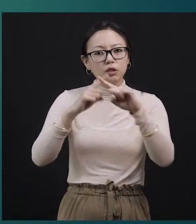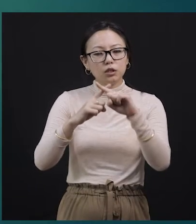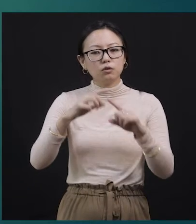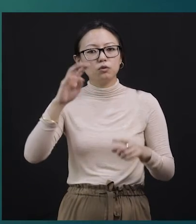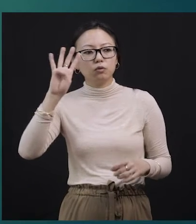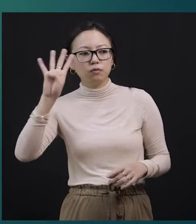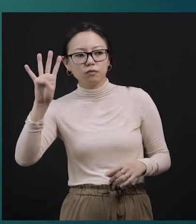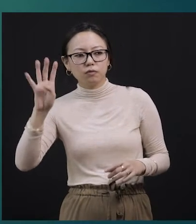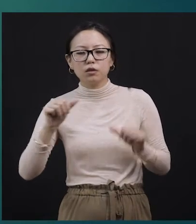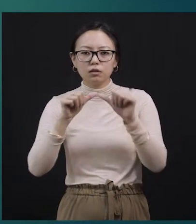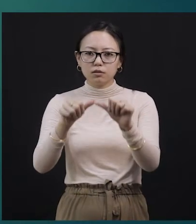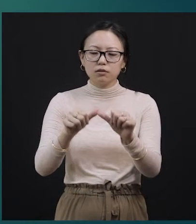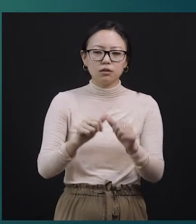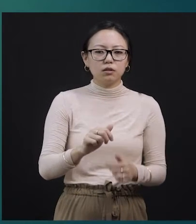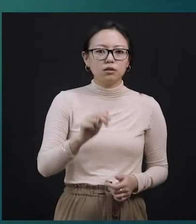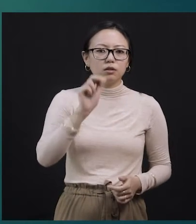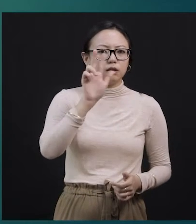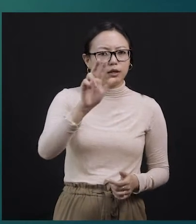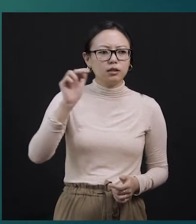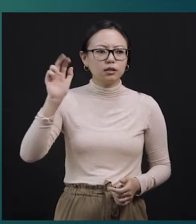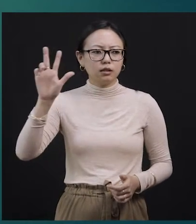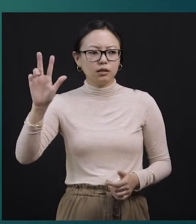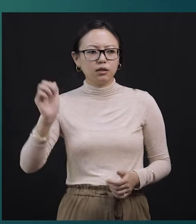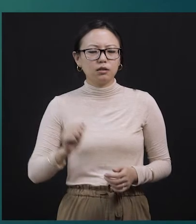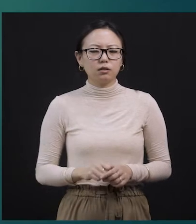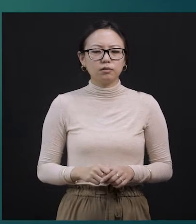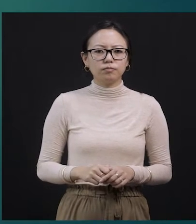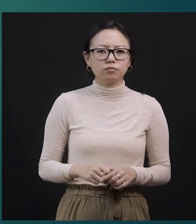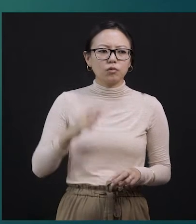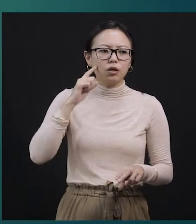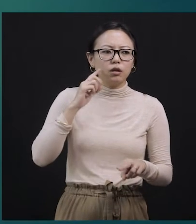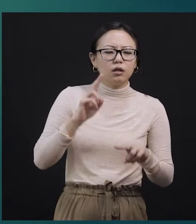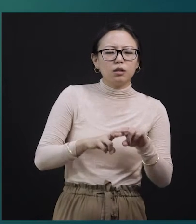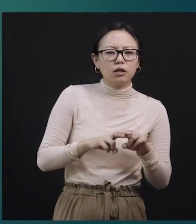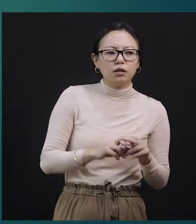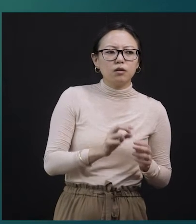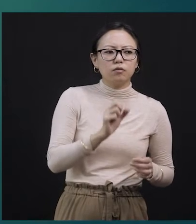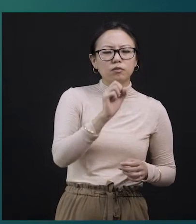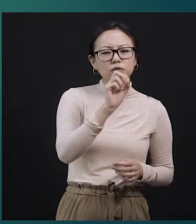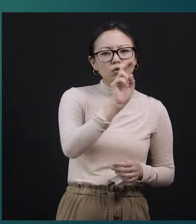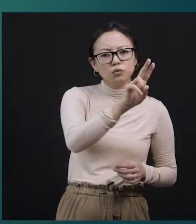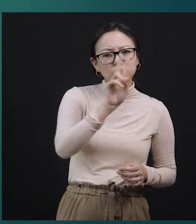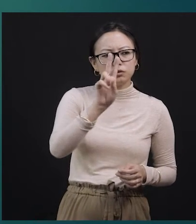in 2 times or 3 times, it will be lesser, very less than 93. So